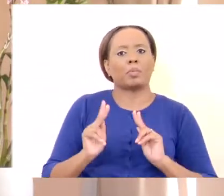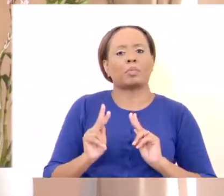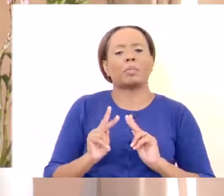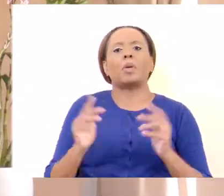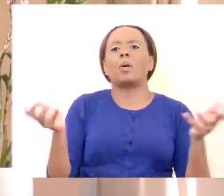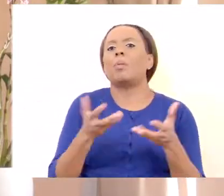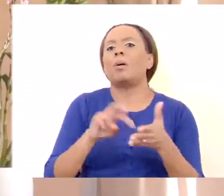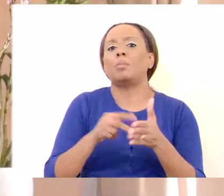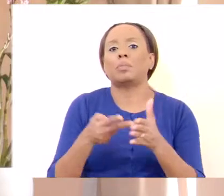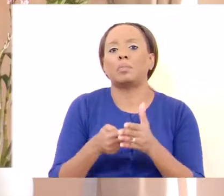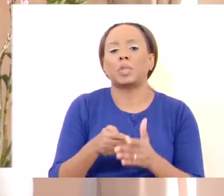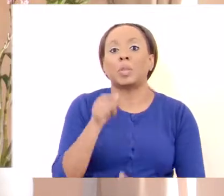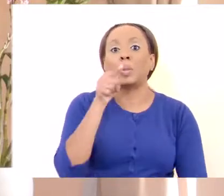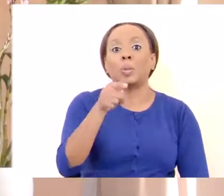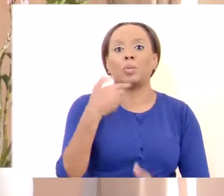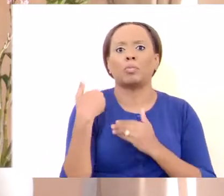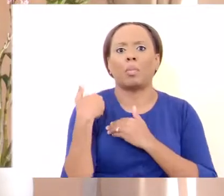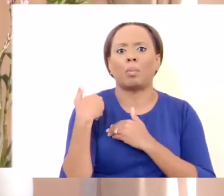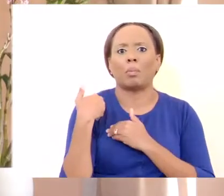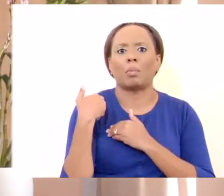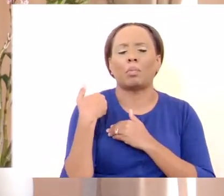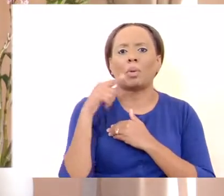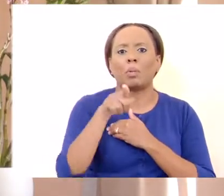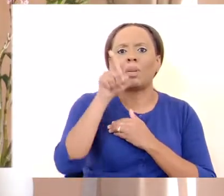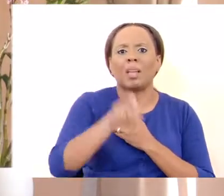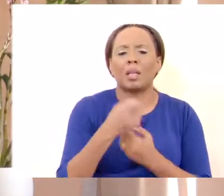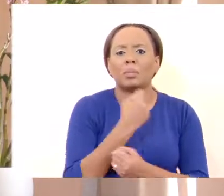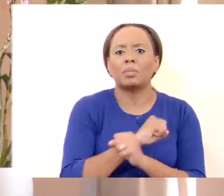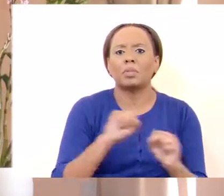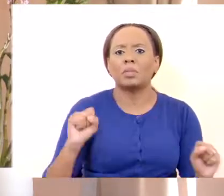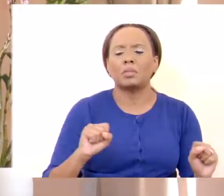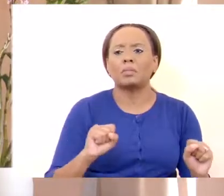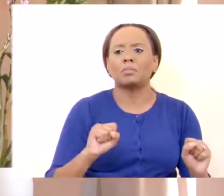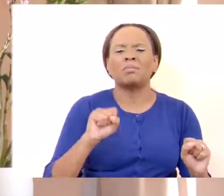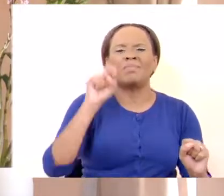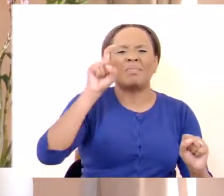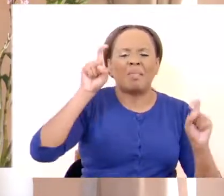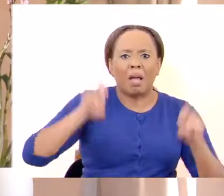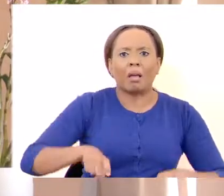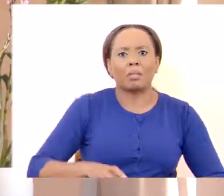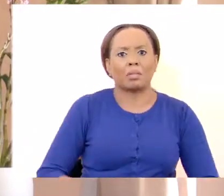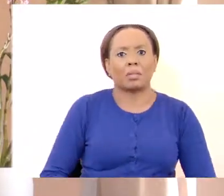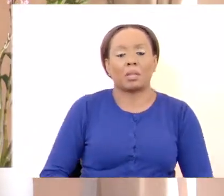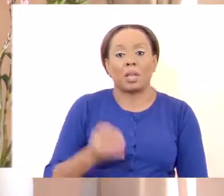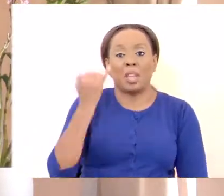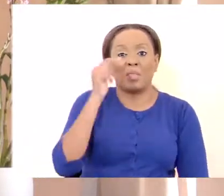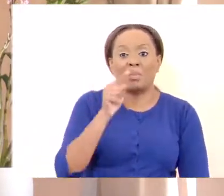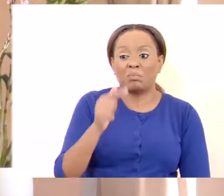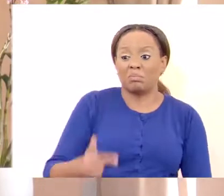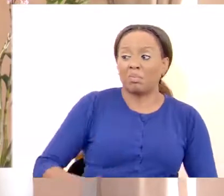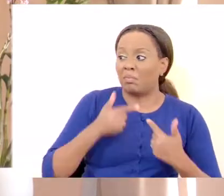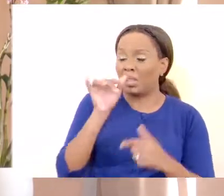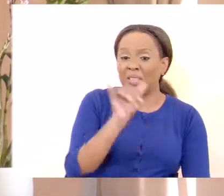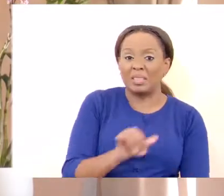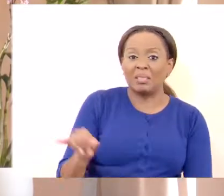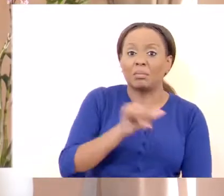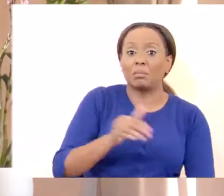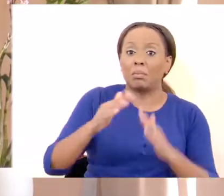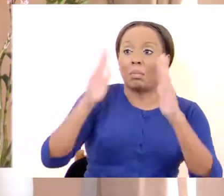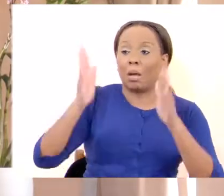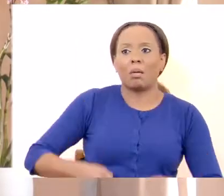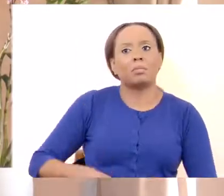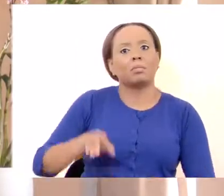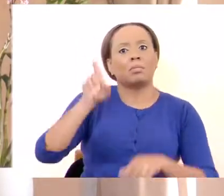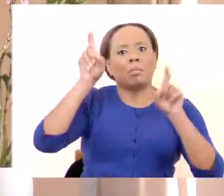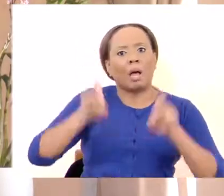responsibility, maintenance of safety protocols even among members of the same household, and for people